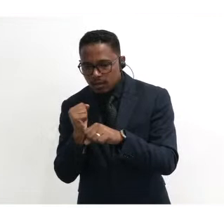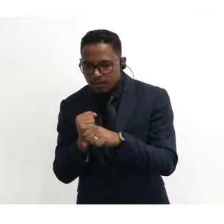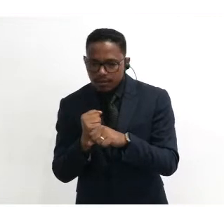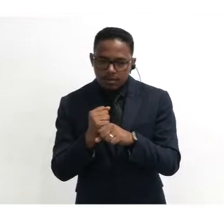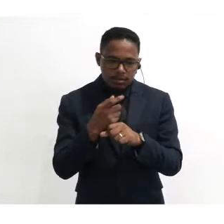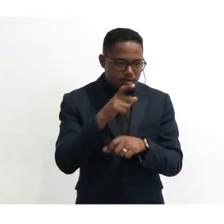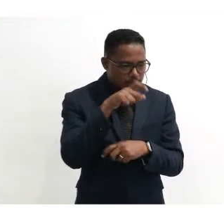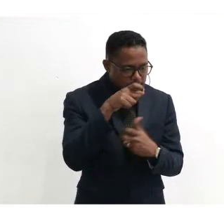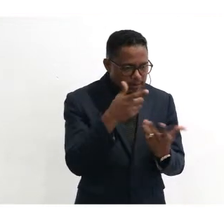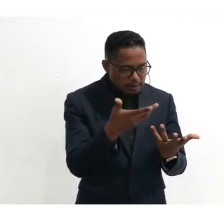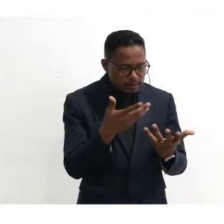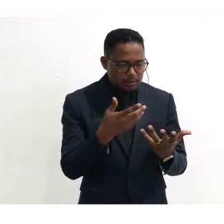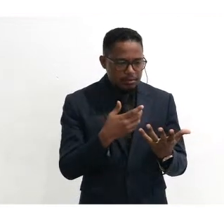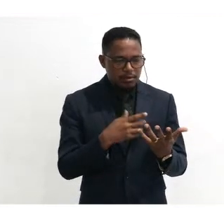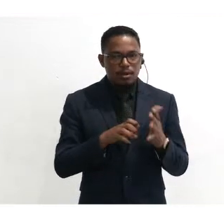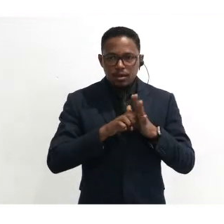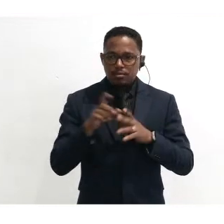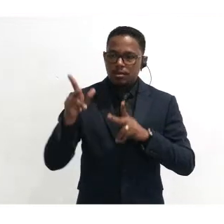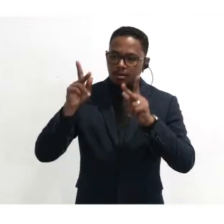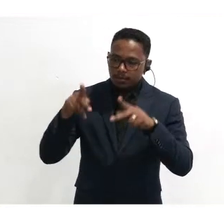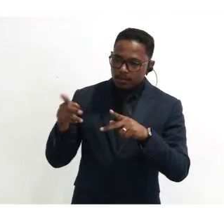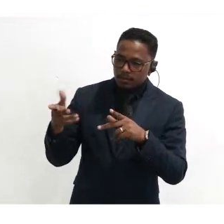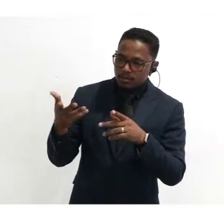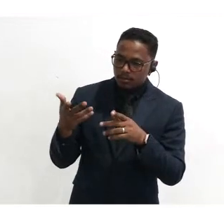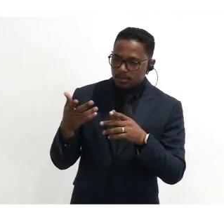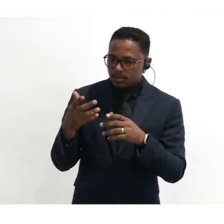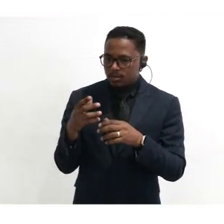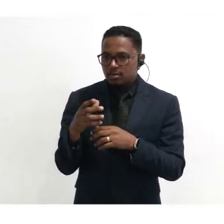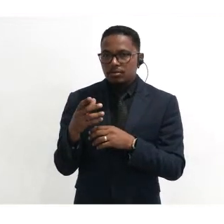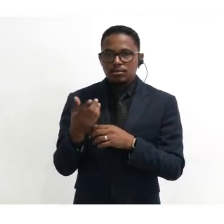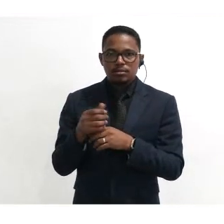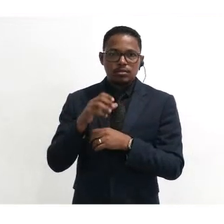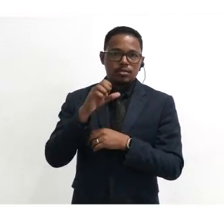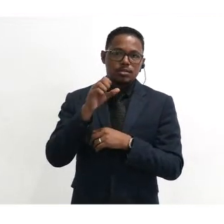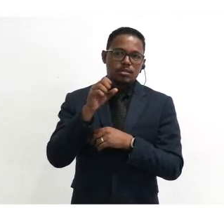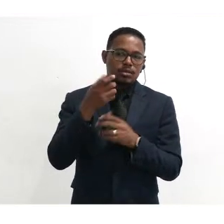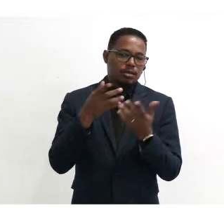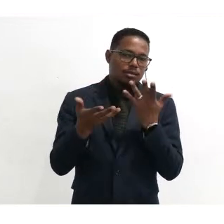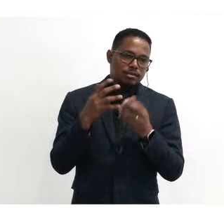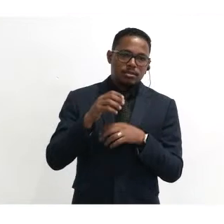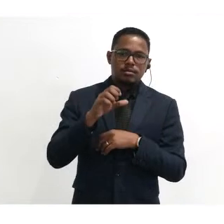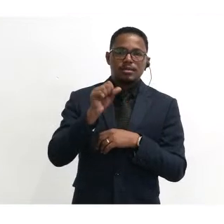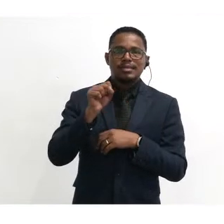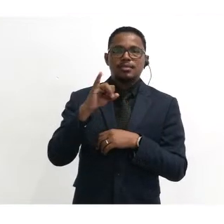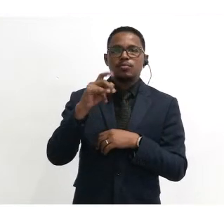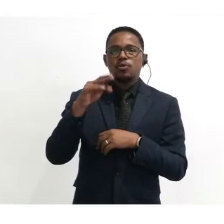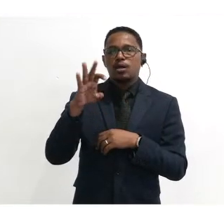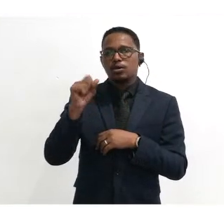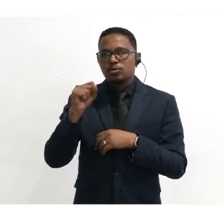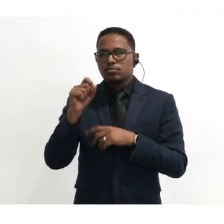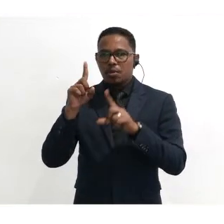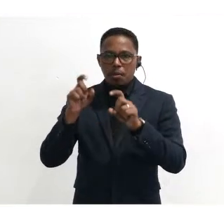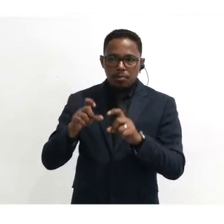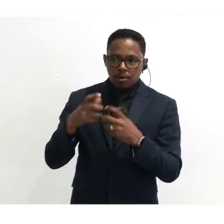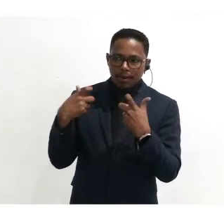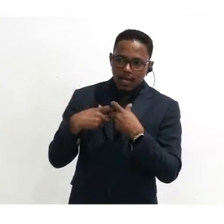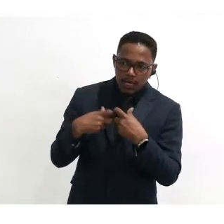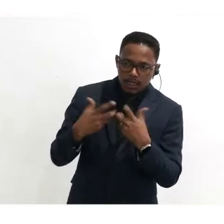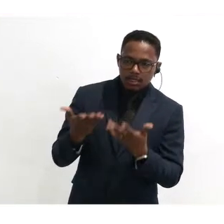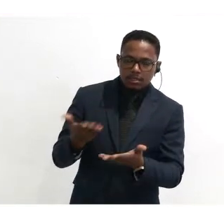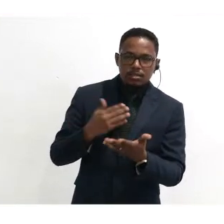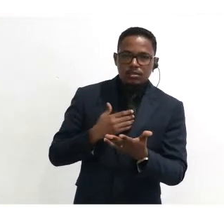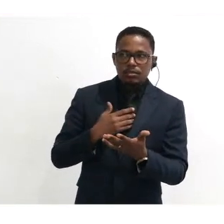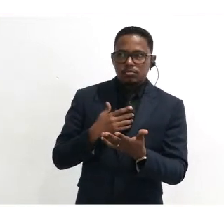if I needed a guy to do electrical simulation, his profile was quite different from a guy that was going to do package